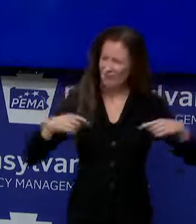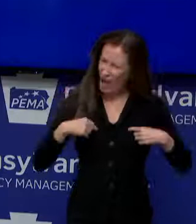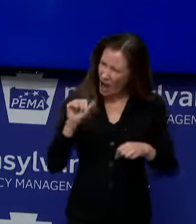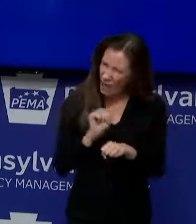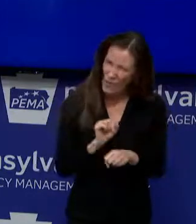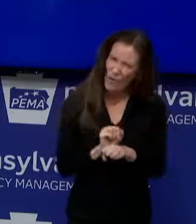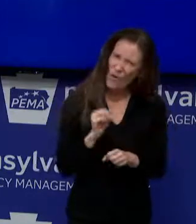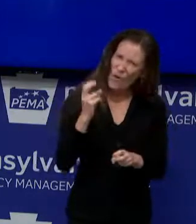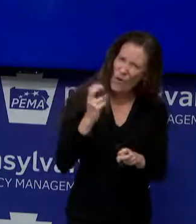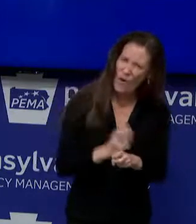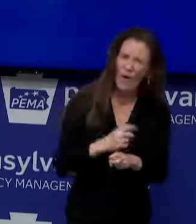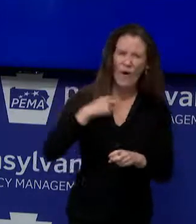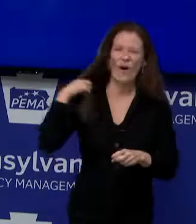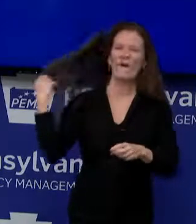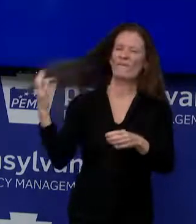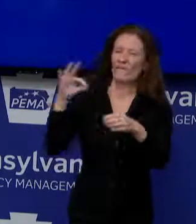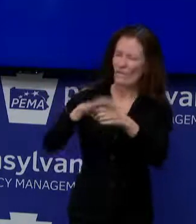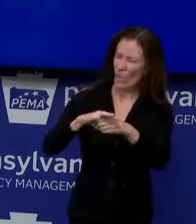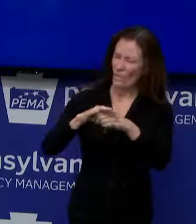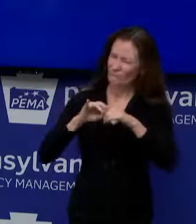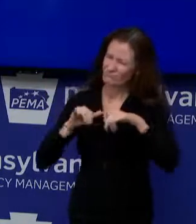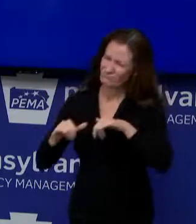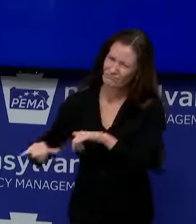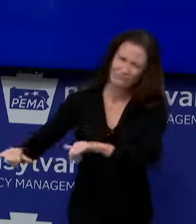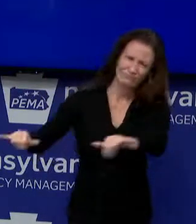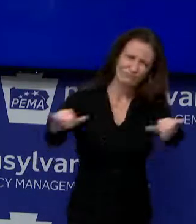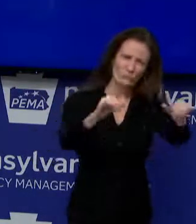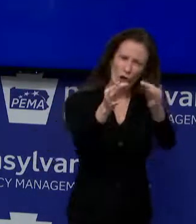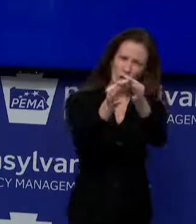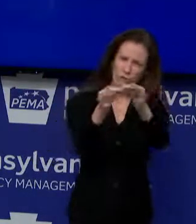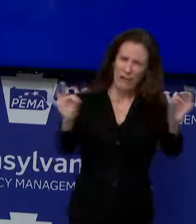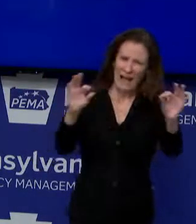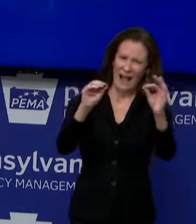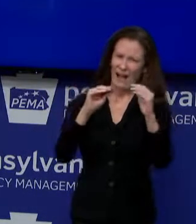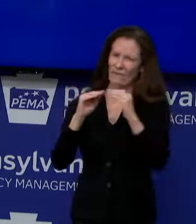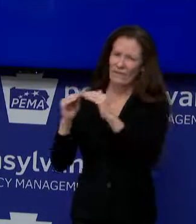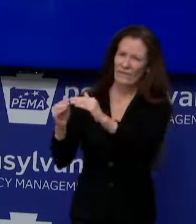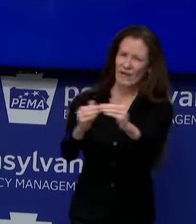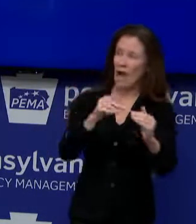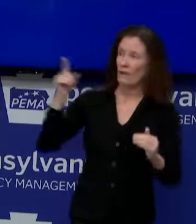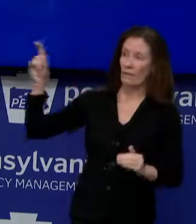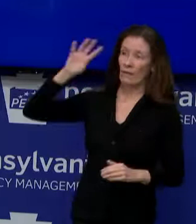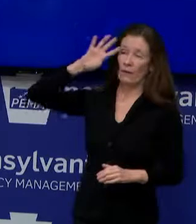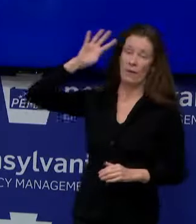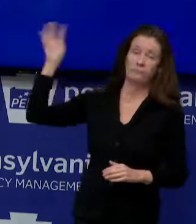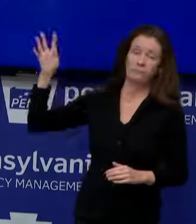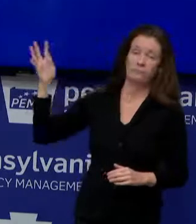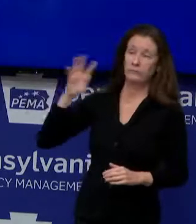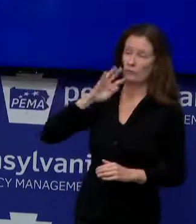we possibly could, that still there are people who claim